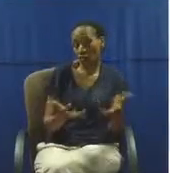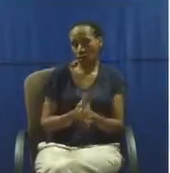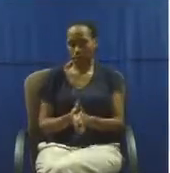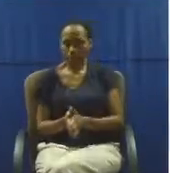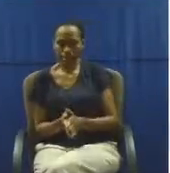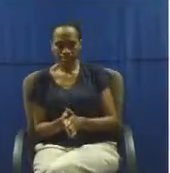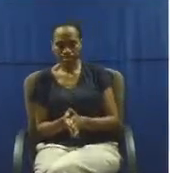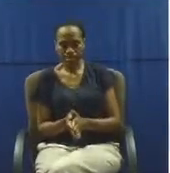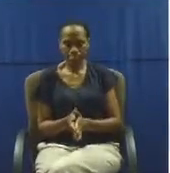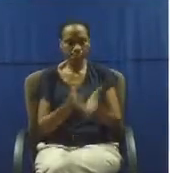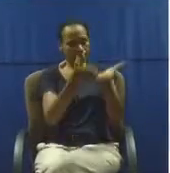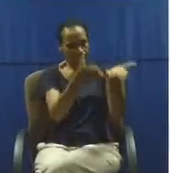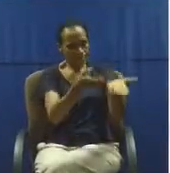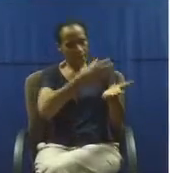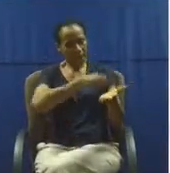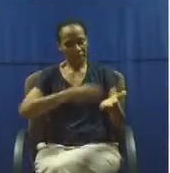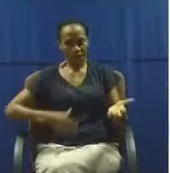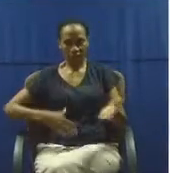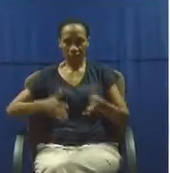The Honorable the President.